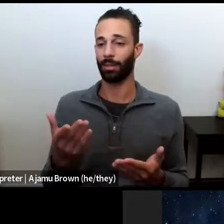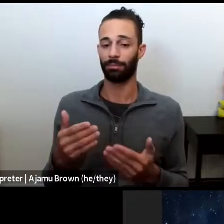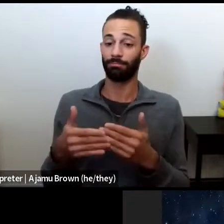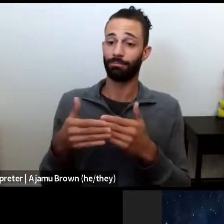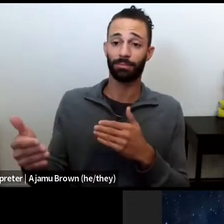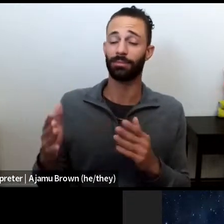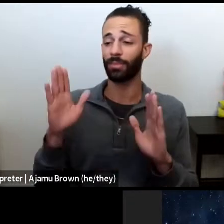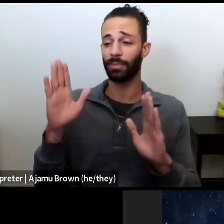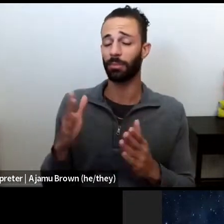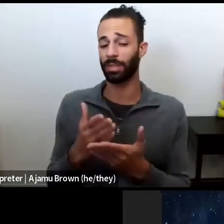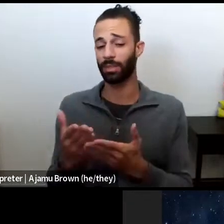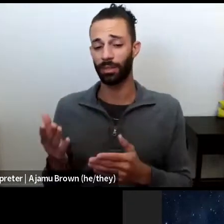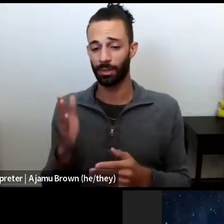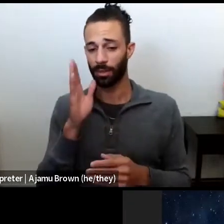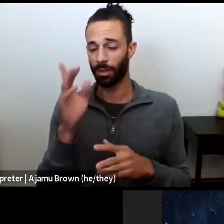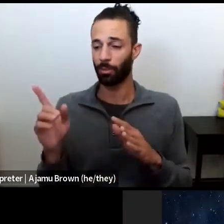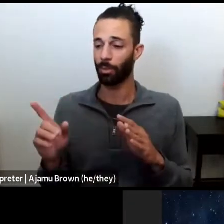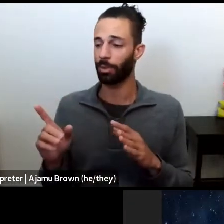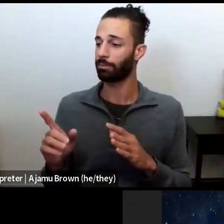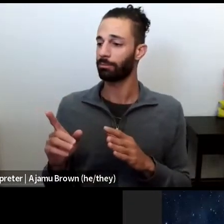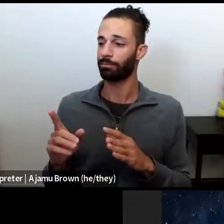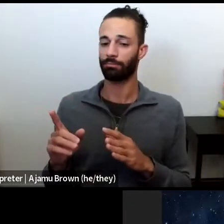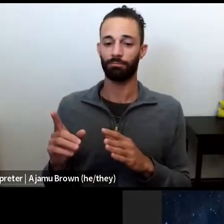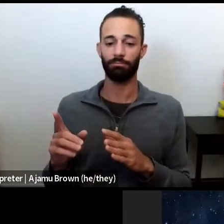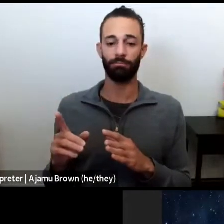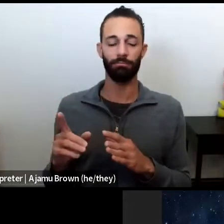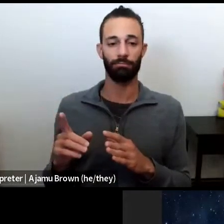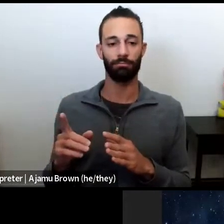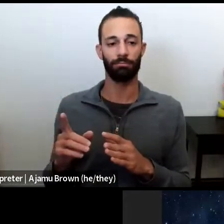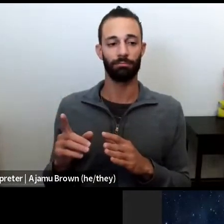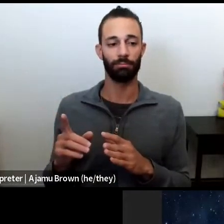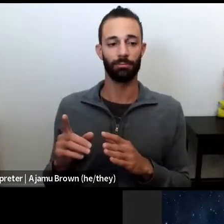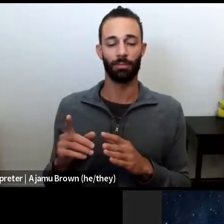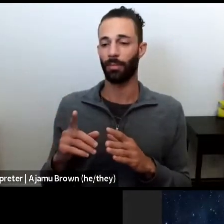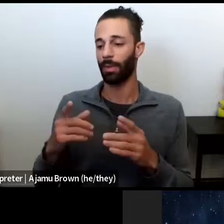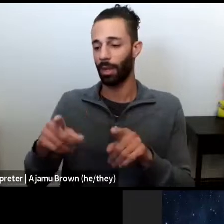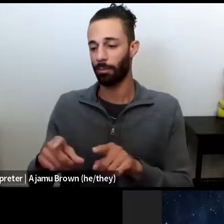your engagement with these bits of information.